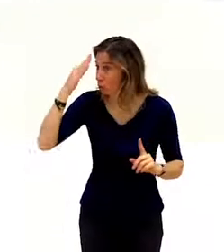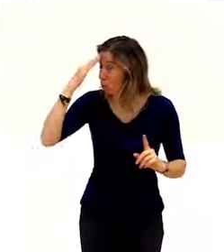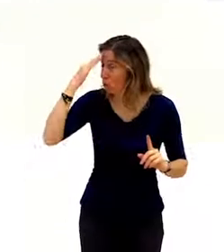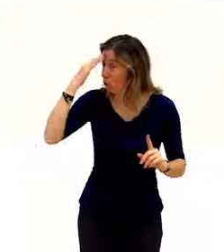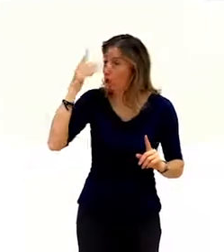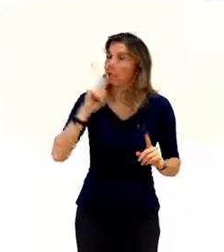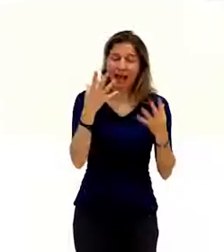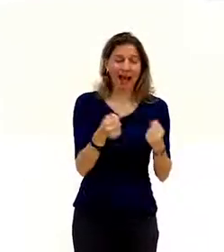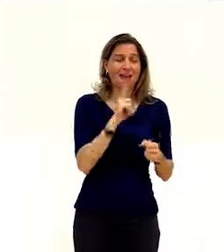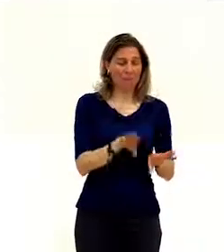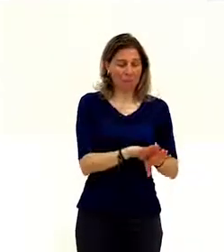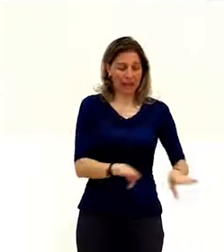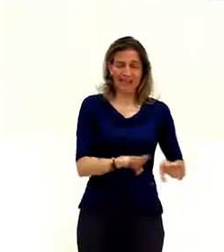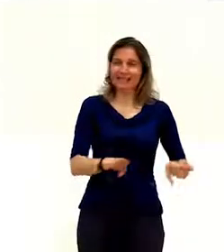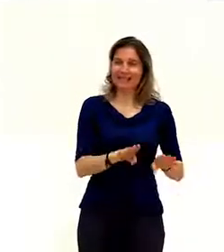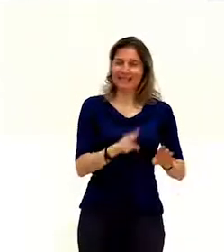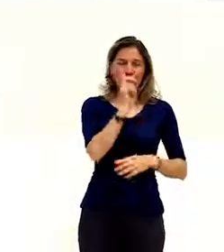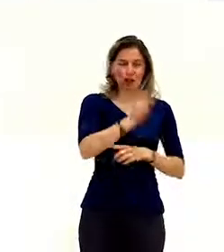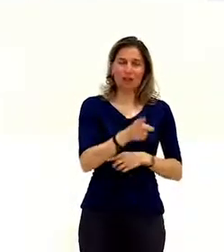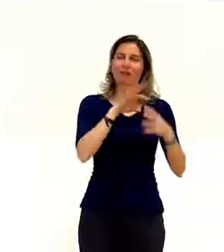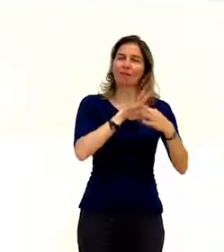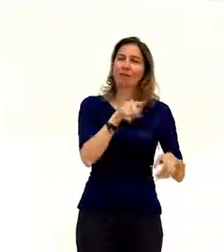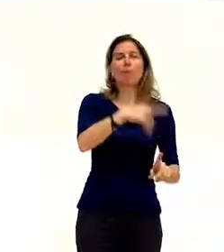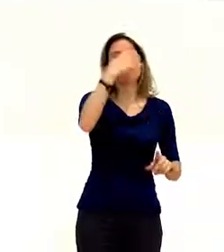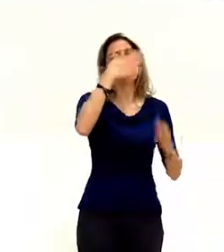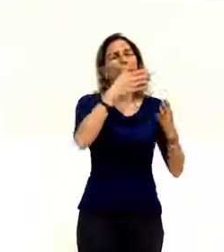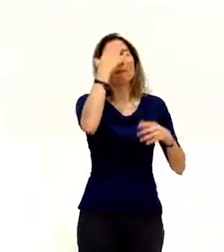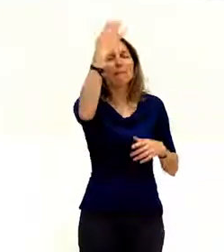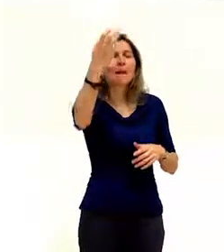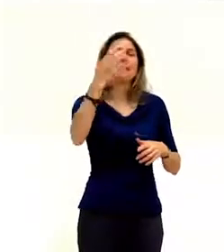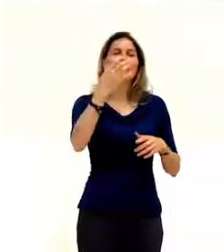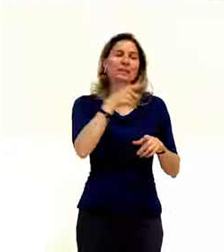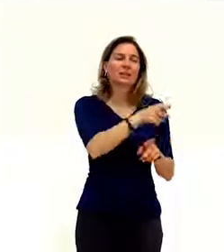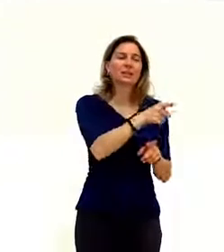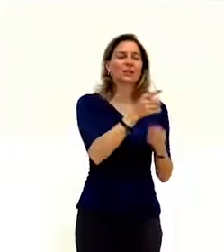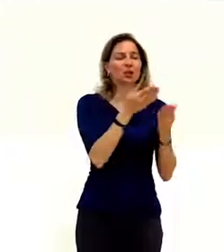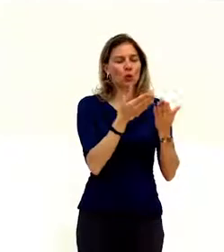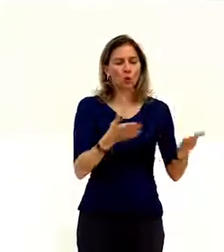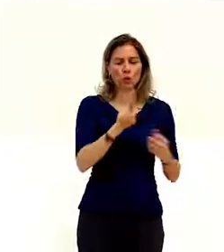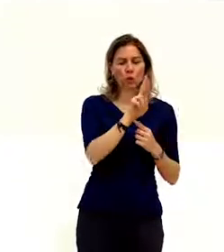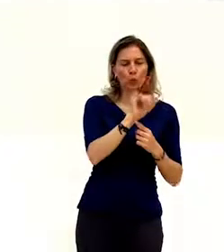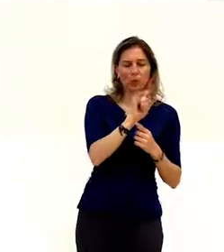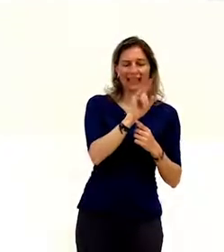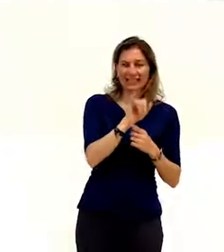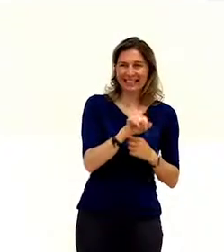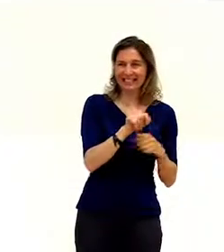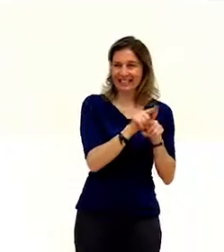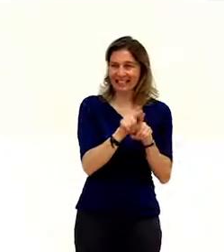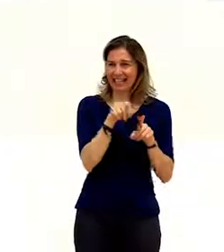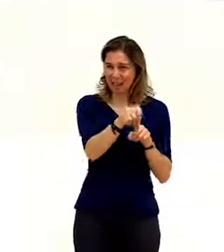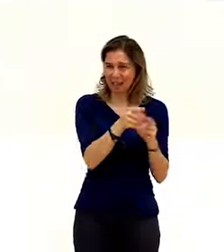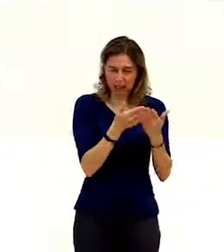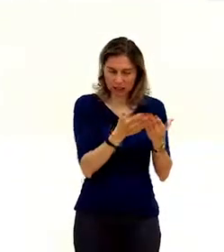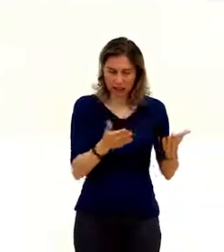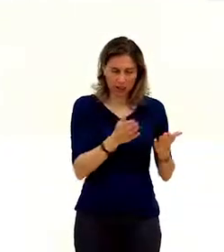basic directives on public sector utilities and concessions were implemented